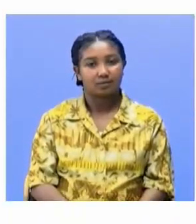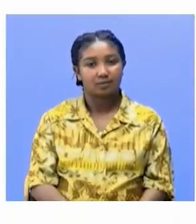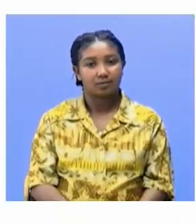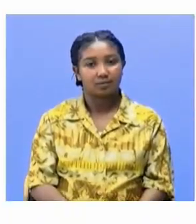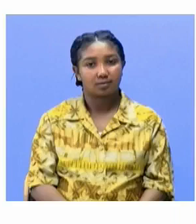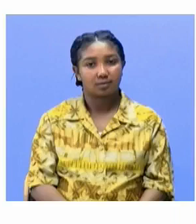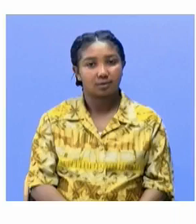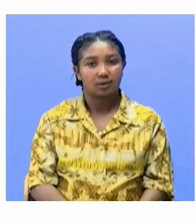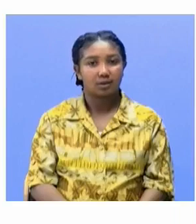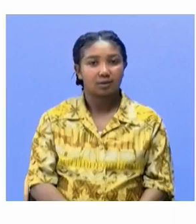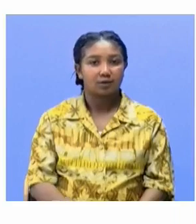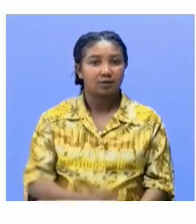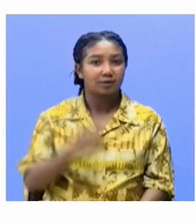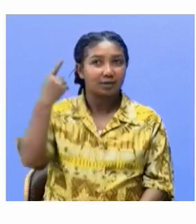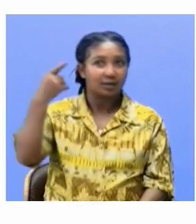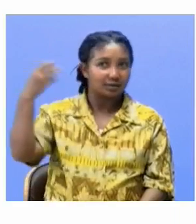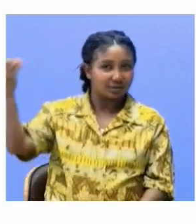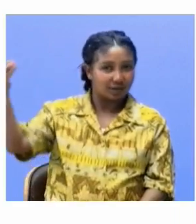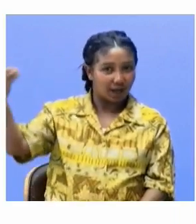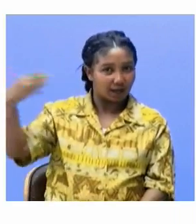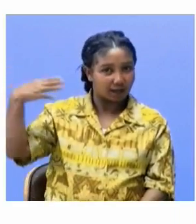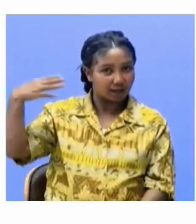the sun